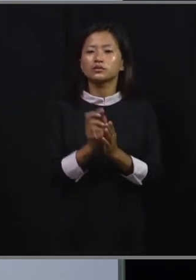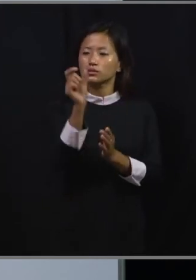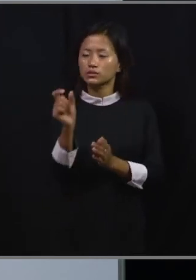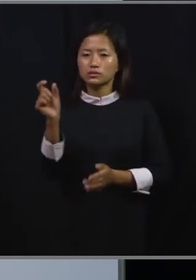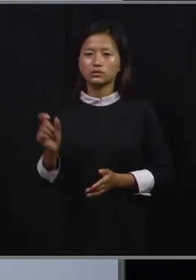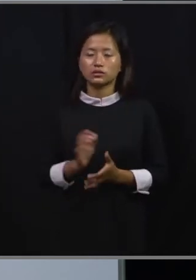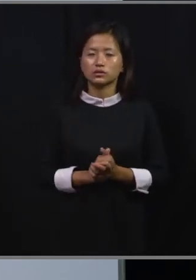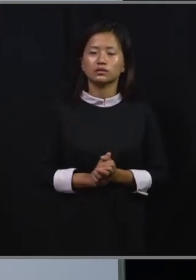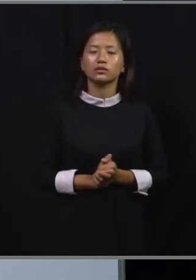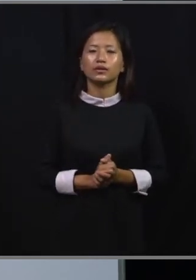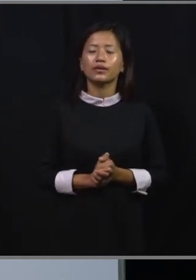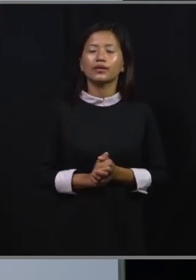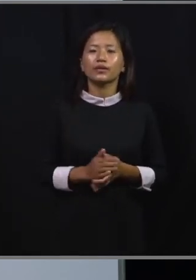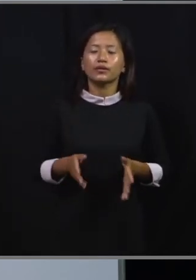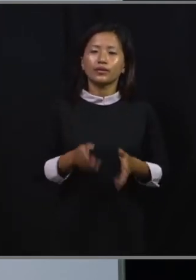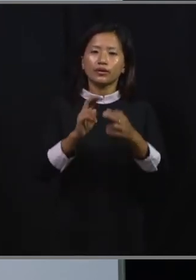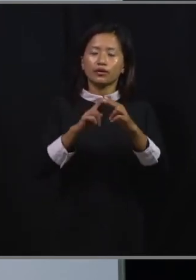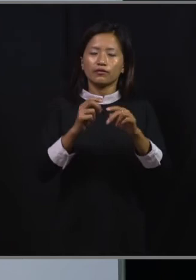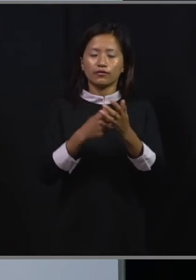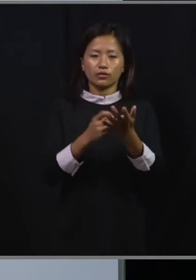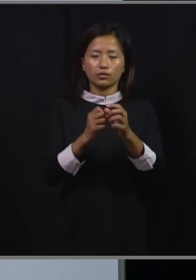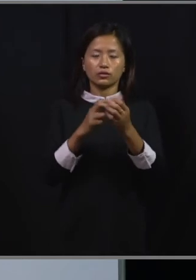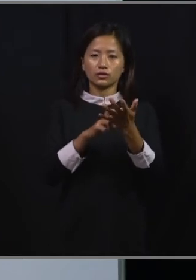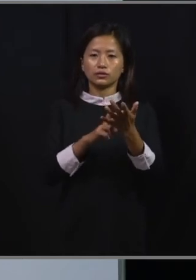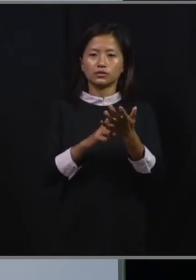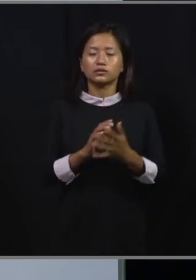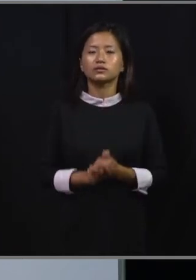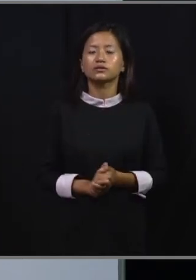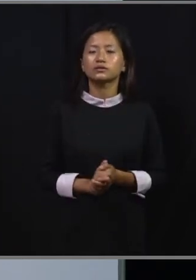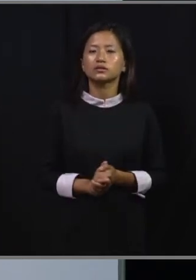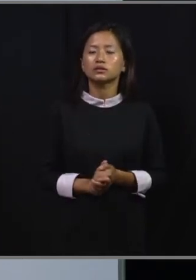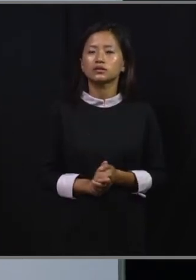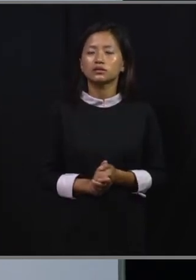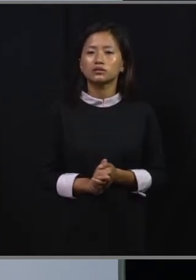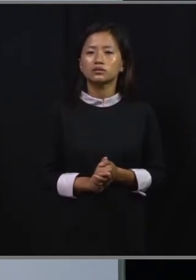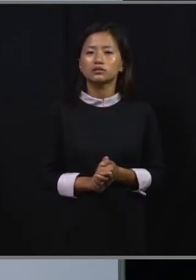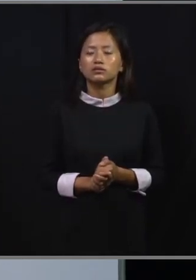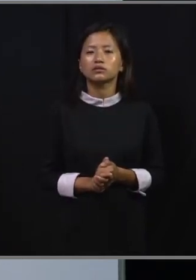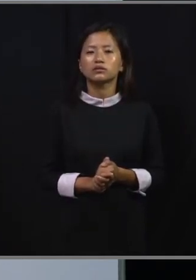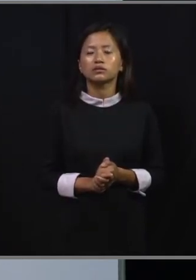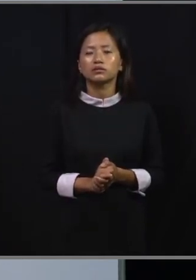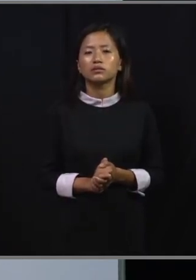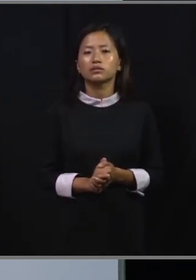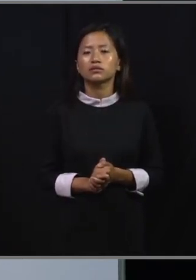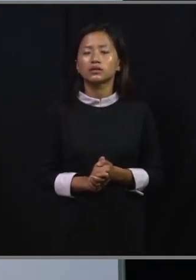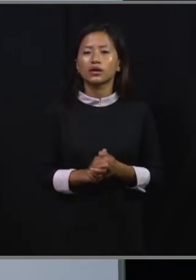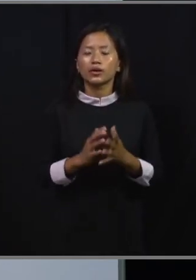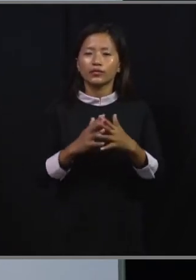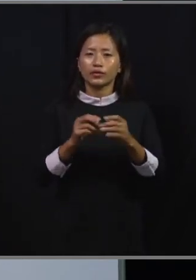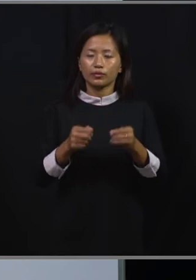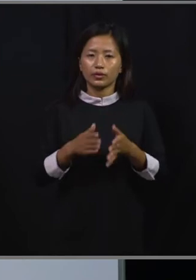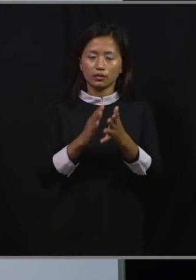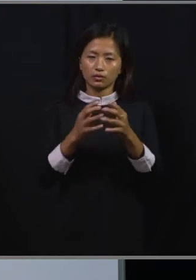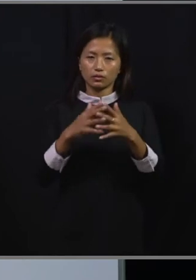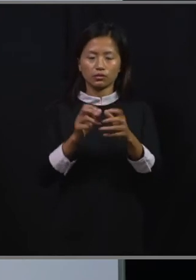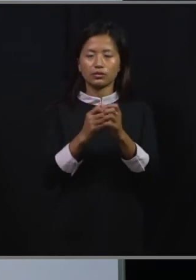what? Wavefront. That is what? Wavefront. So let me tell you what is wavefront. Okay, so wavefront are the